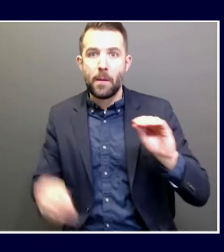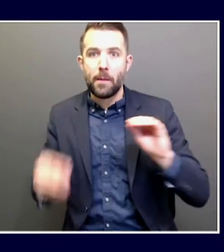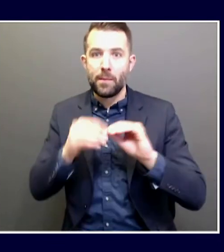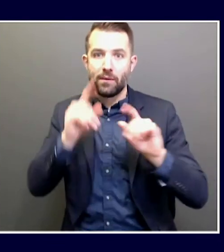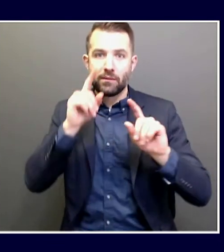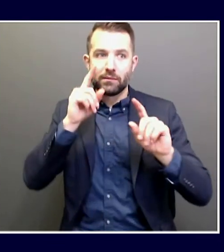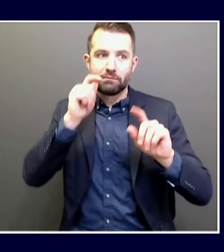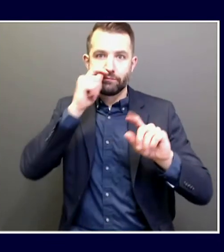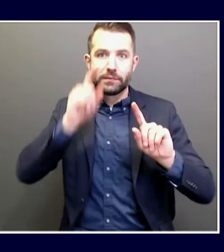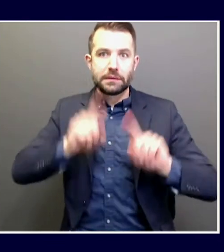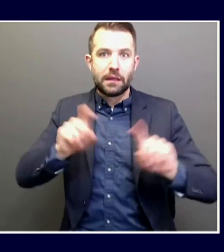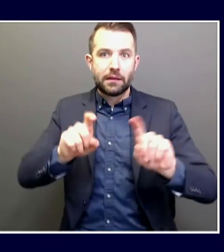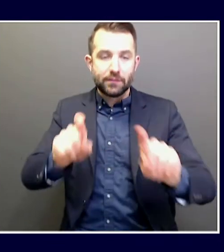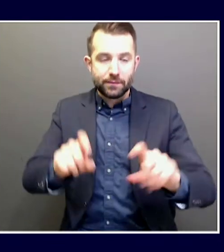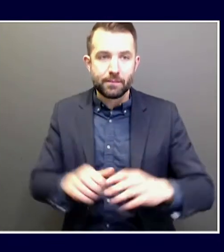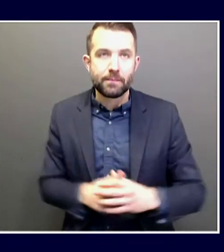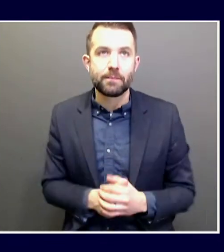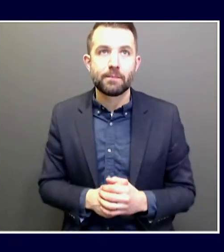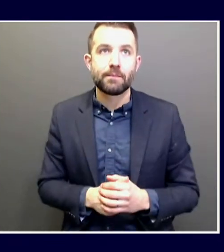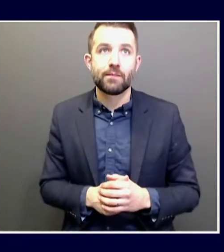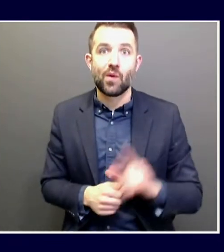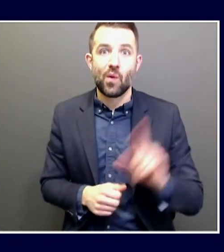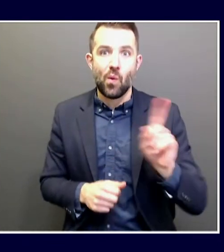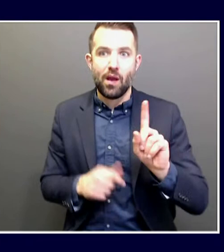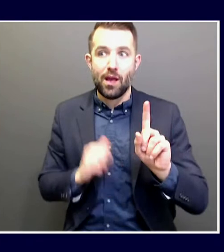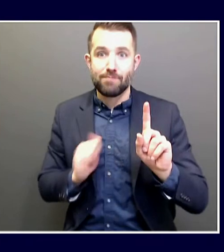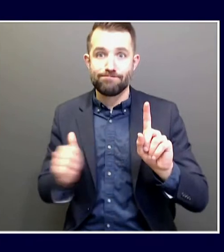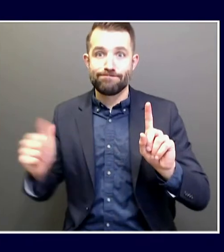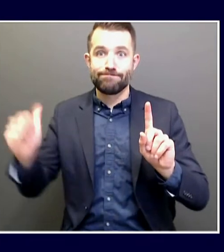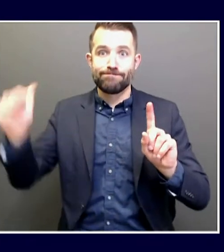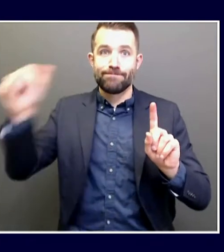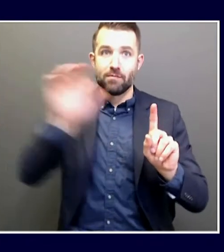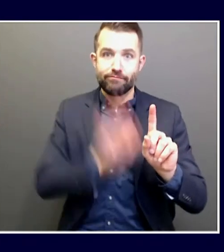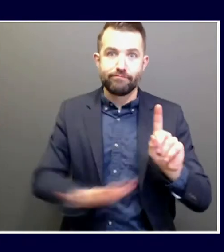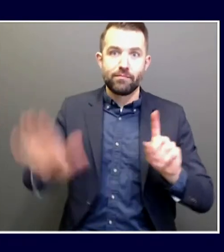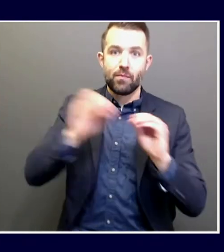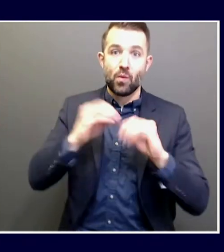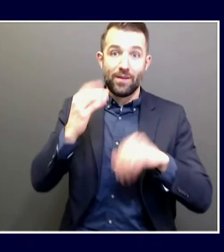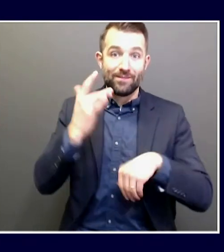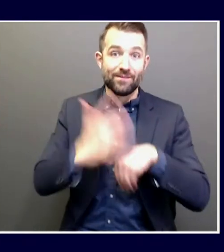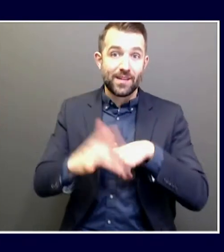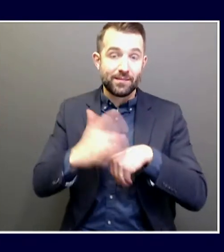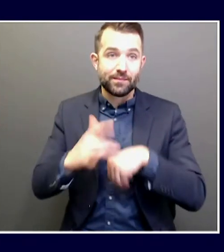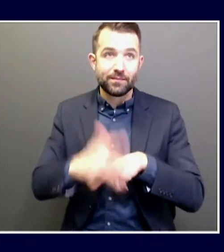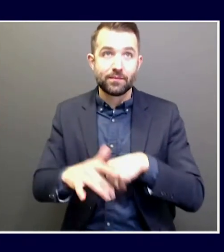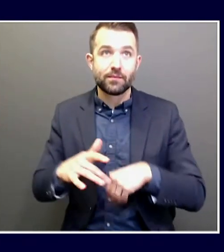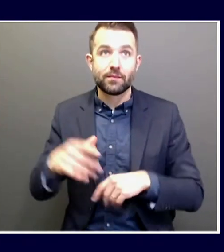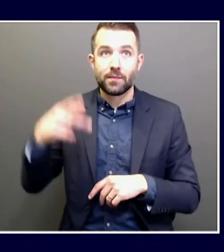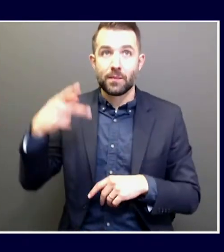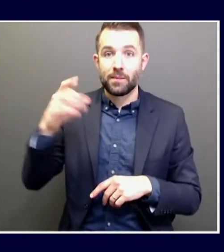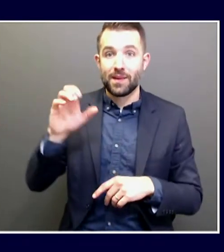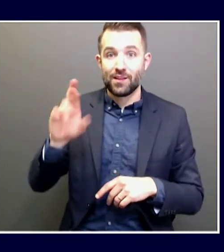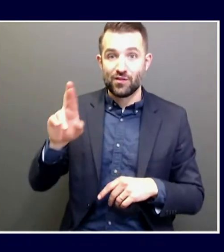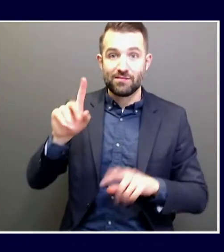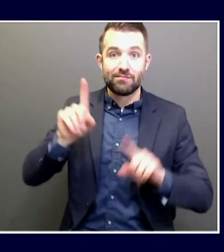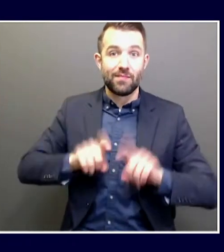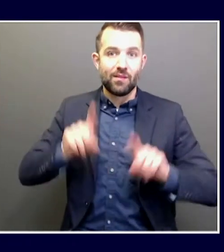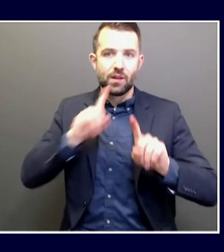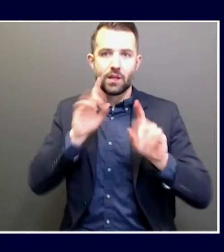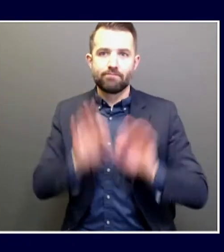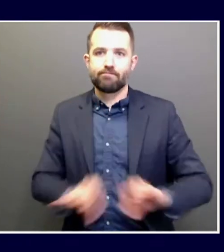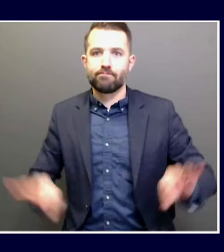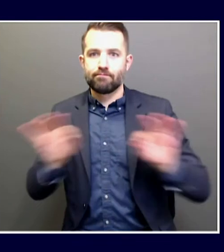and in location coming soon. The other is that although PCR testing is important, it's not the only testing